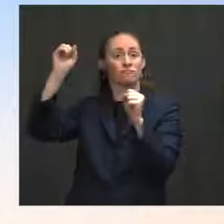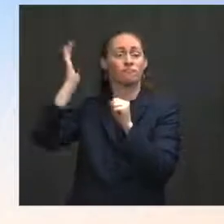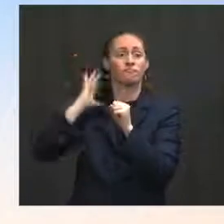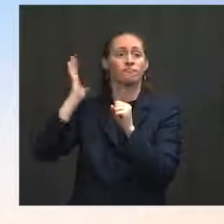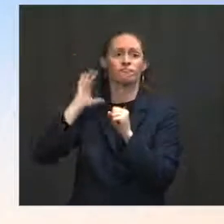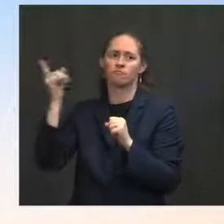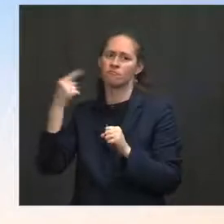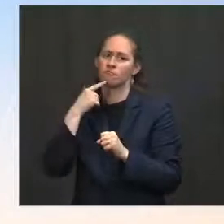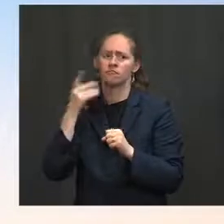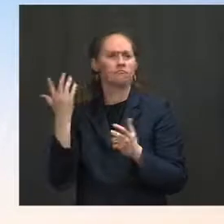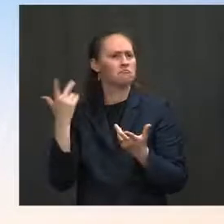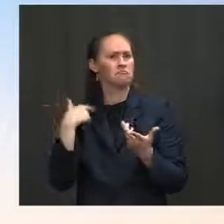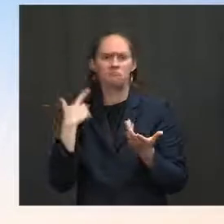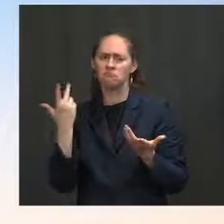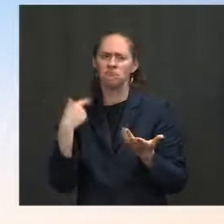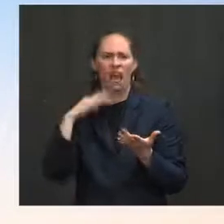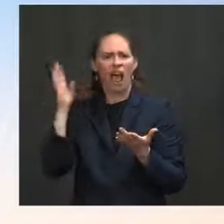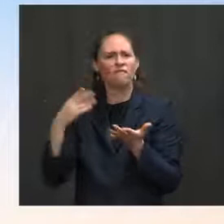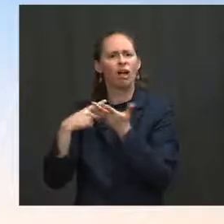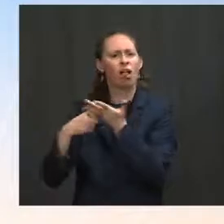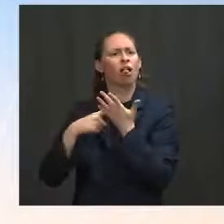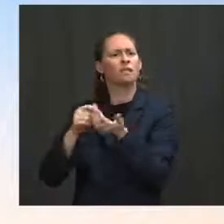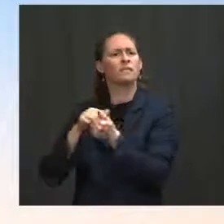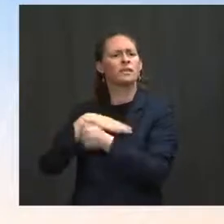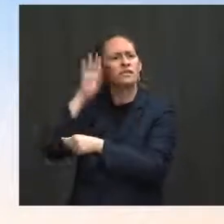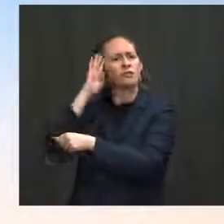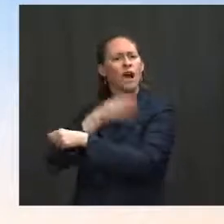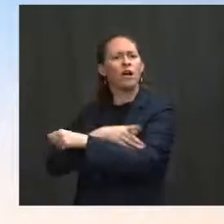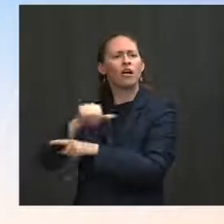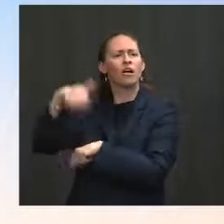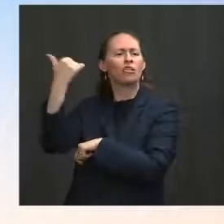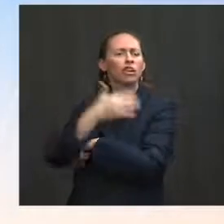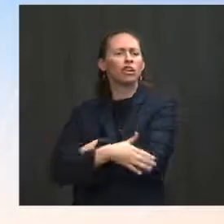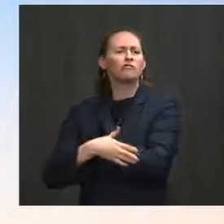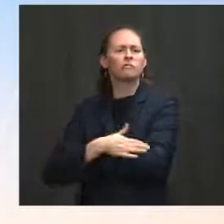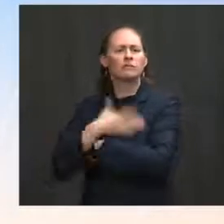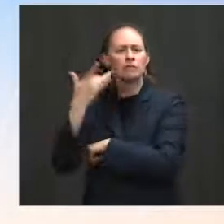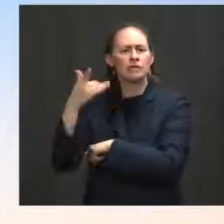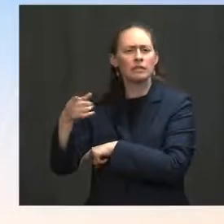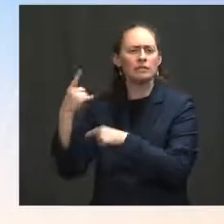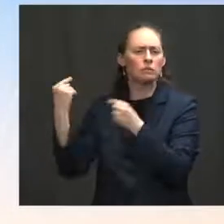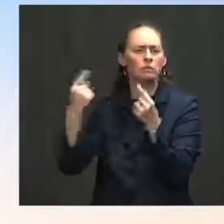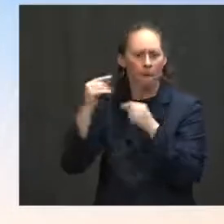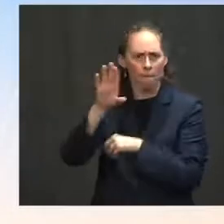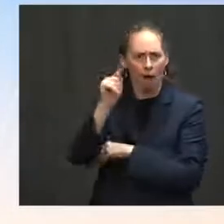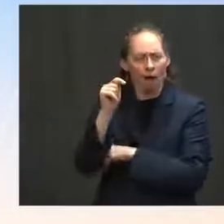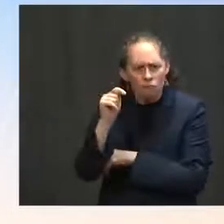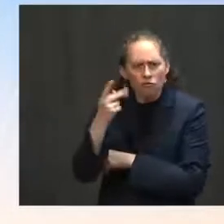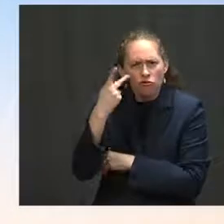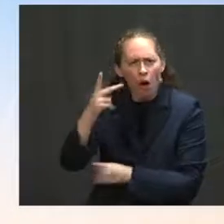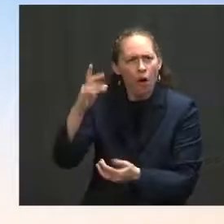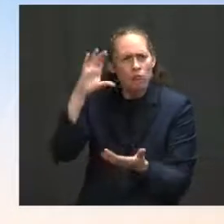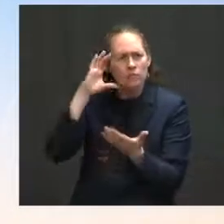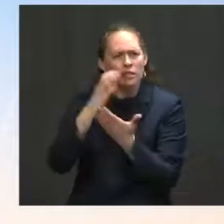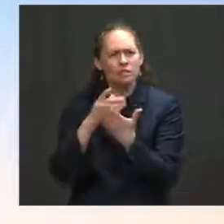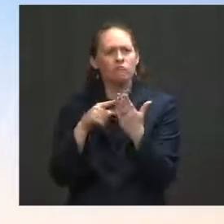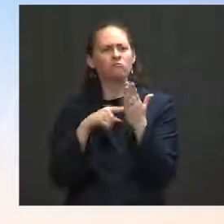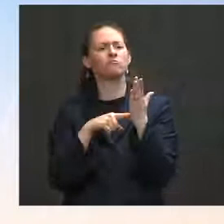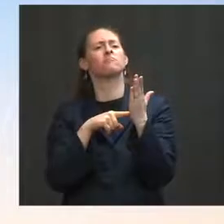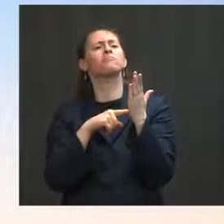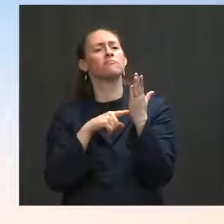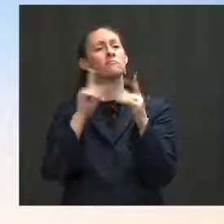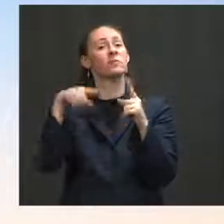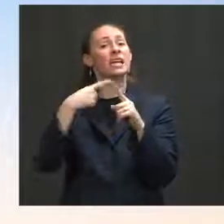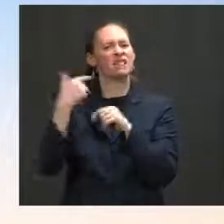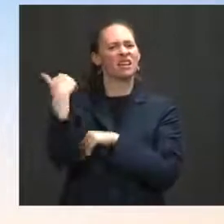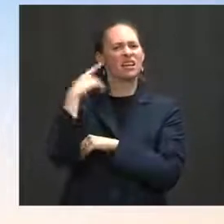overseas business dealings, but recently photographs and documents have called that into question. In 2015, President Biden,